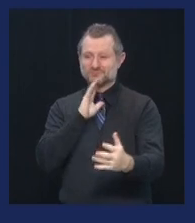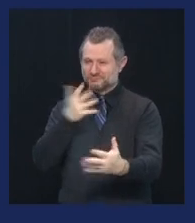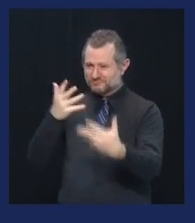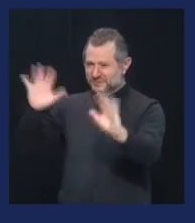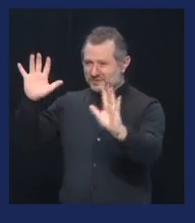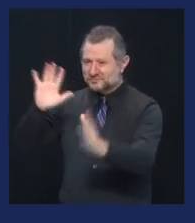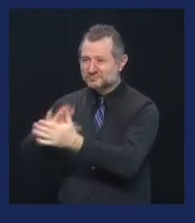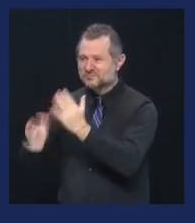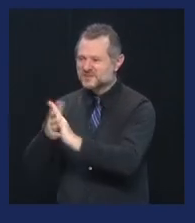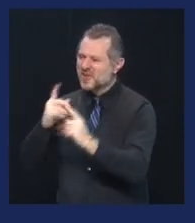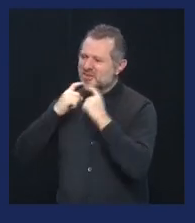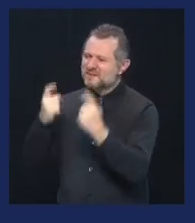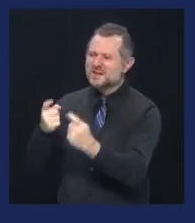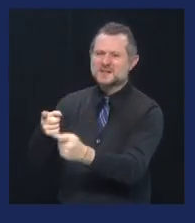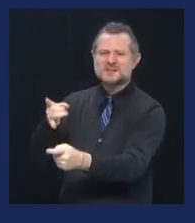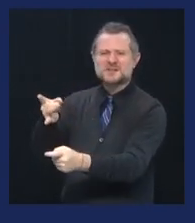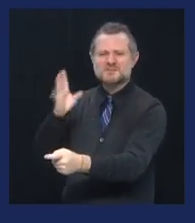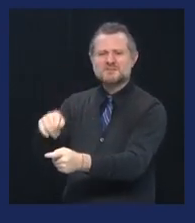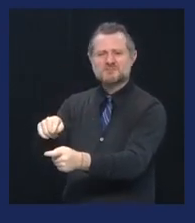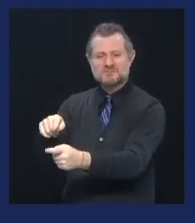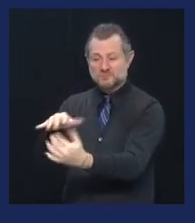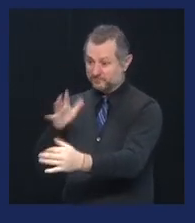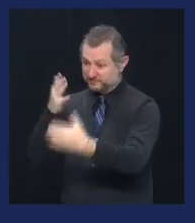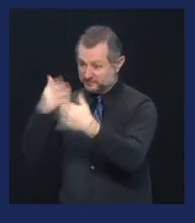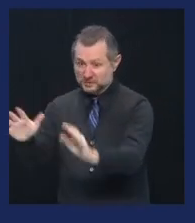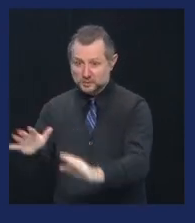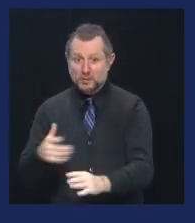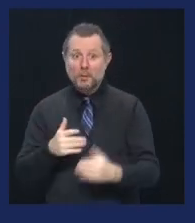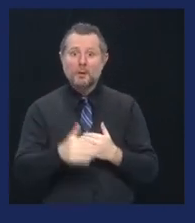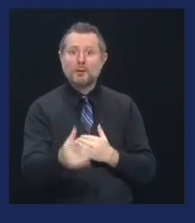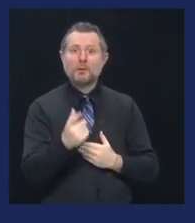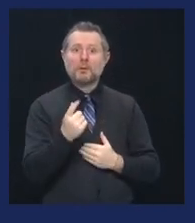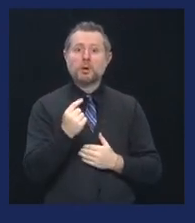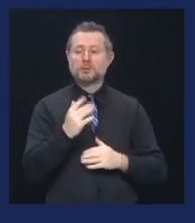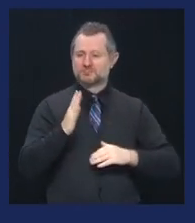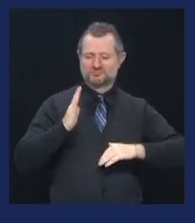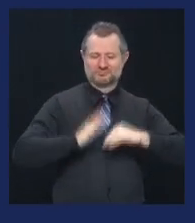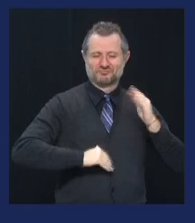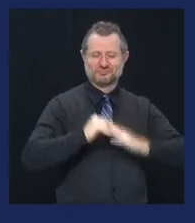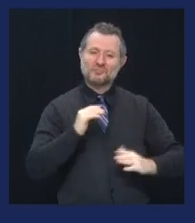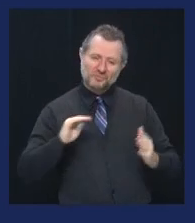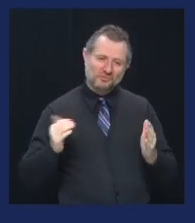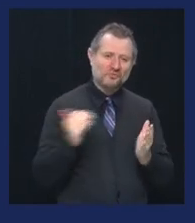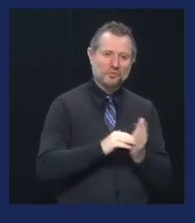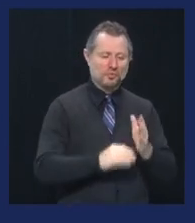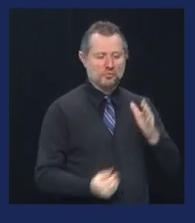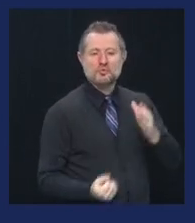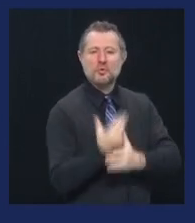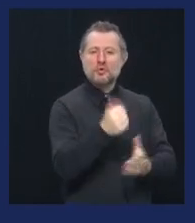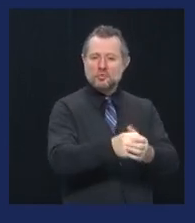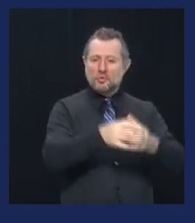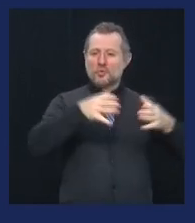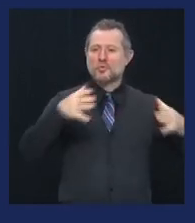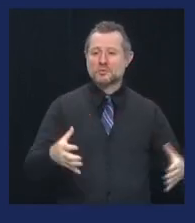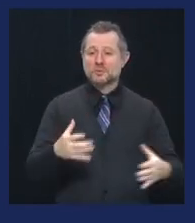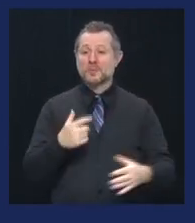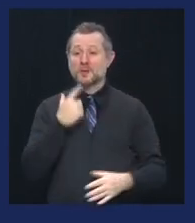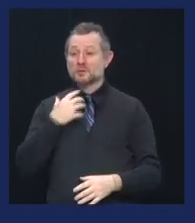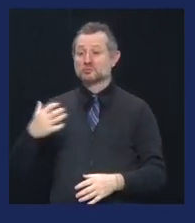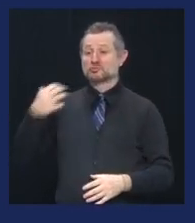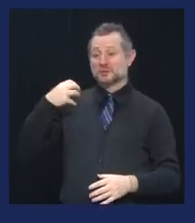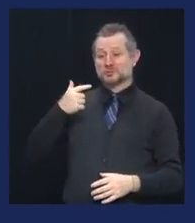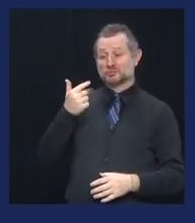post-war is the reconstruction. That is where growth occurs. General Grant, within weeks after winning the